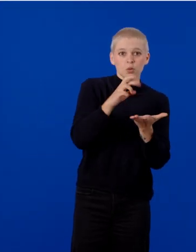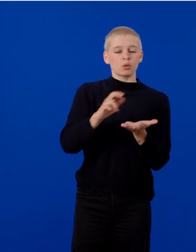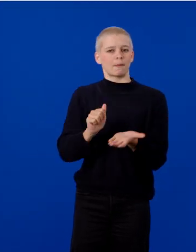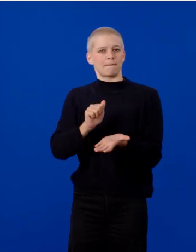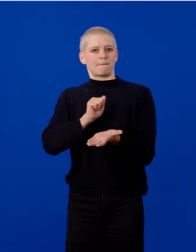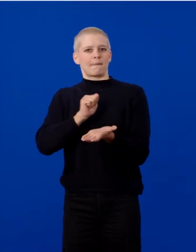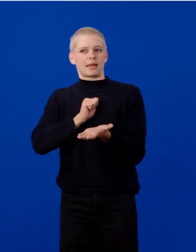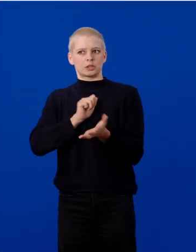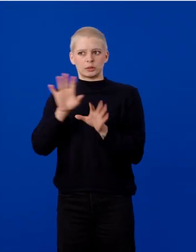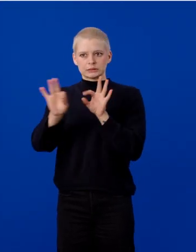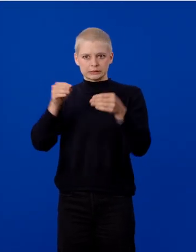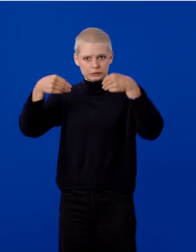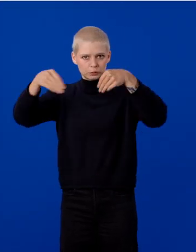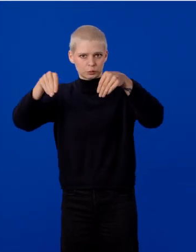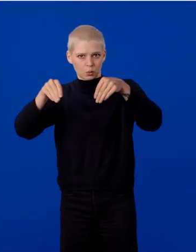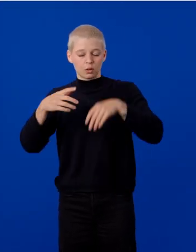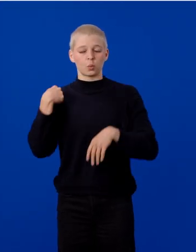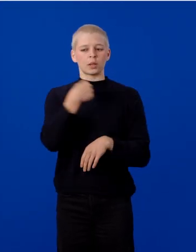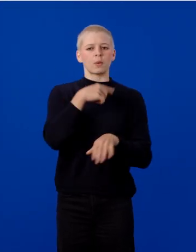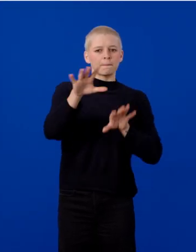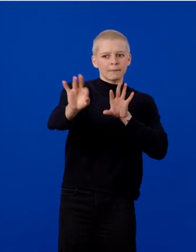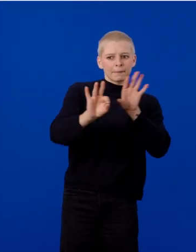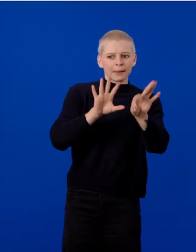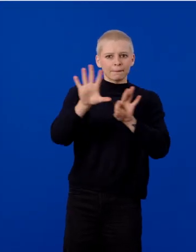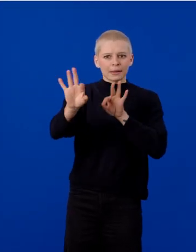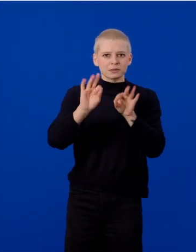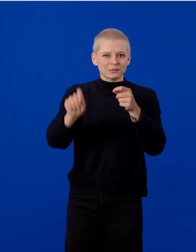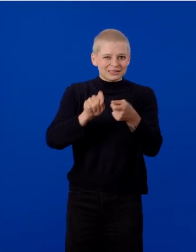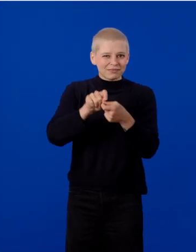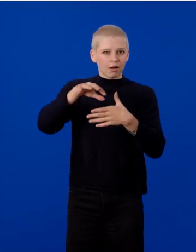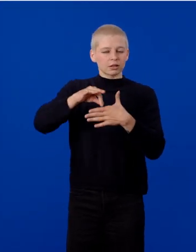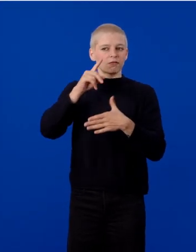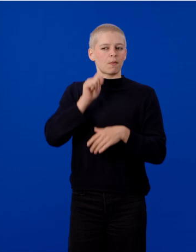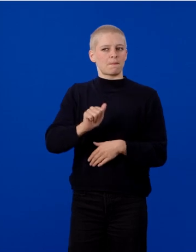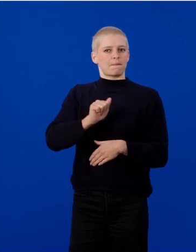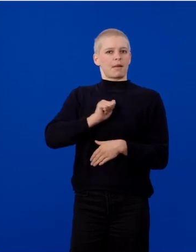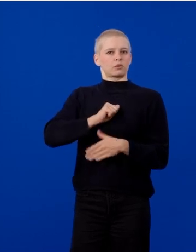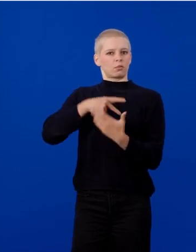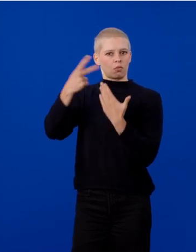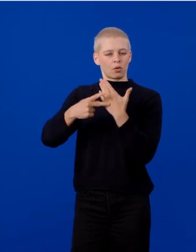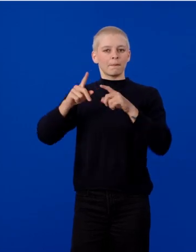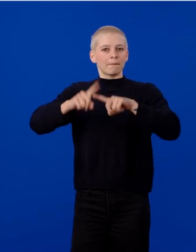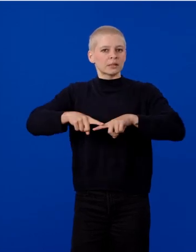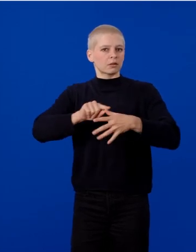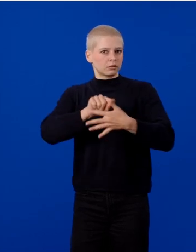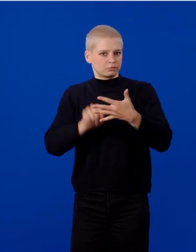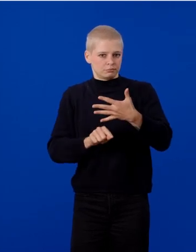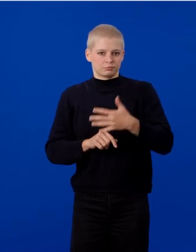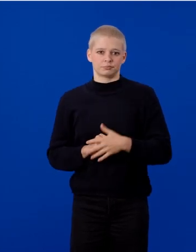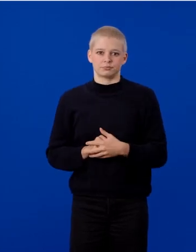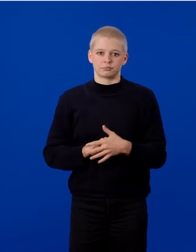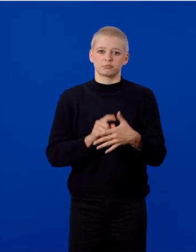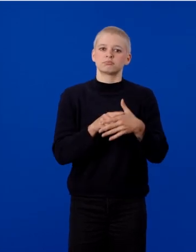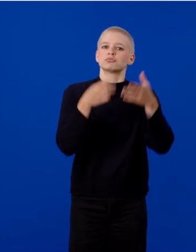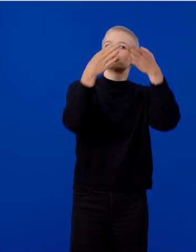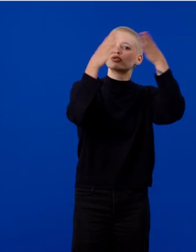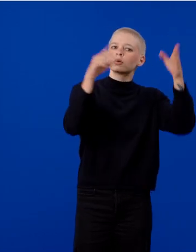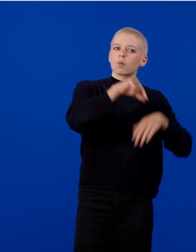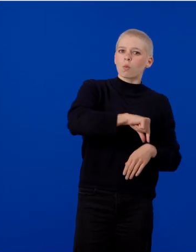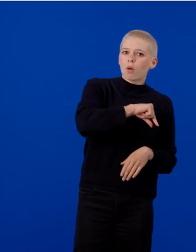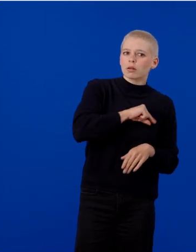teams identify hand-selected content for manual programming based on the following factors: general quality and star